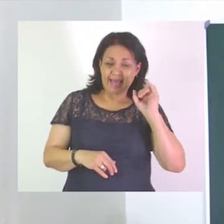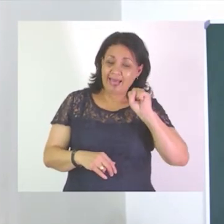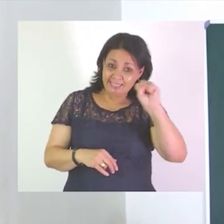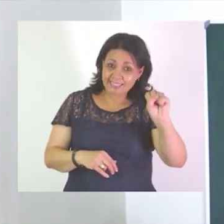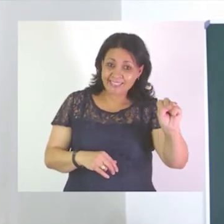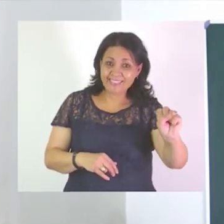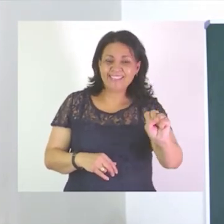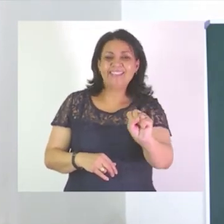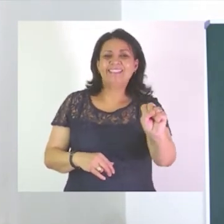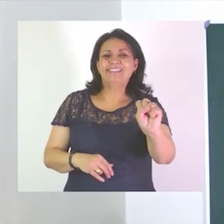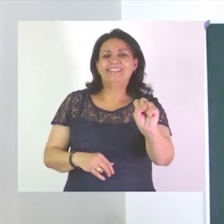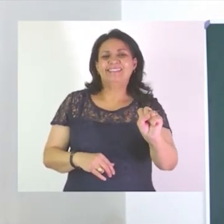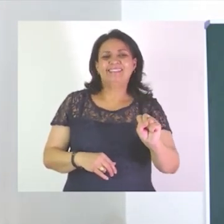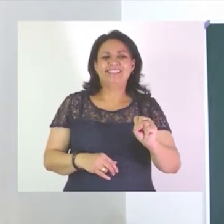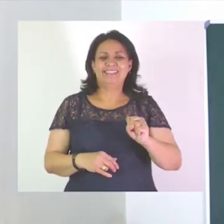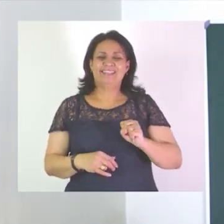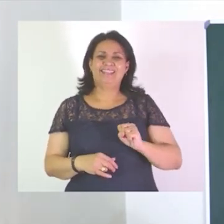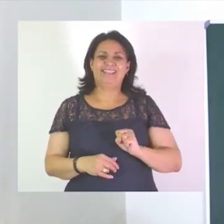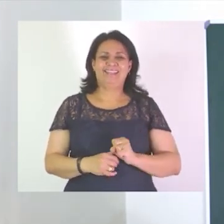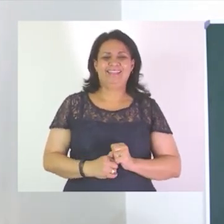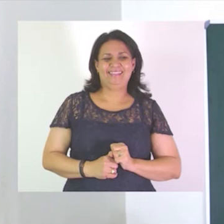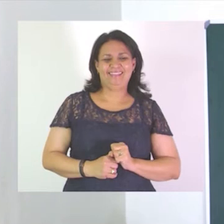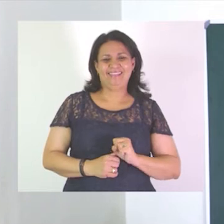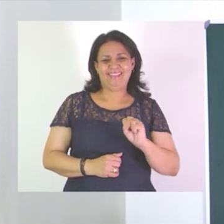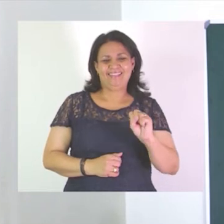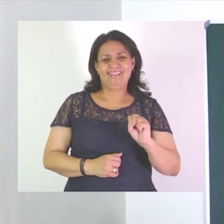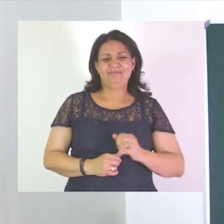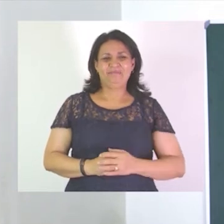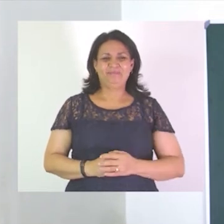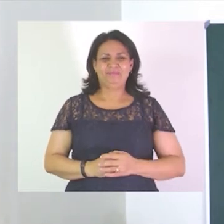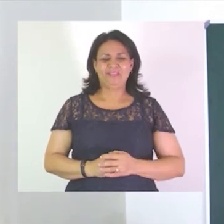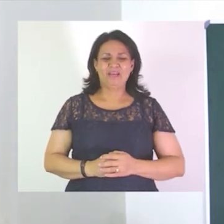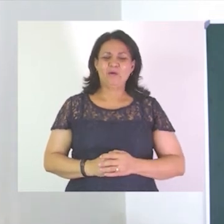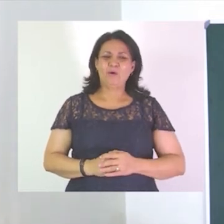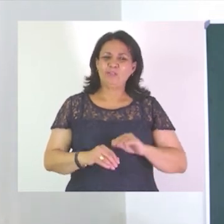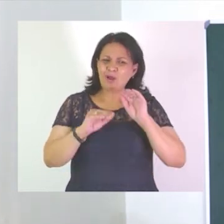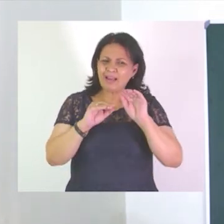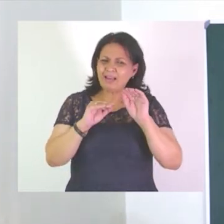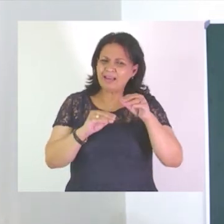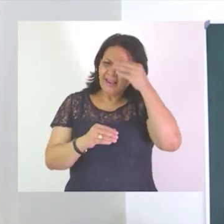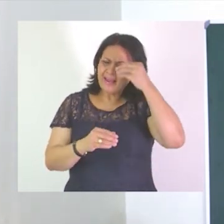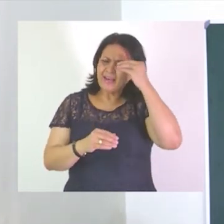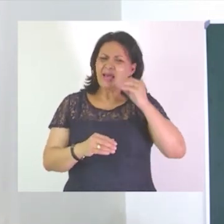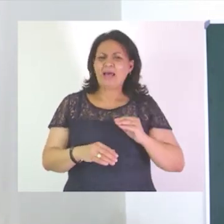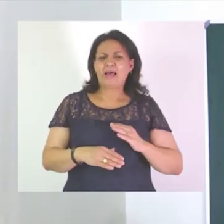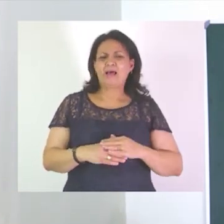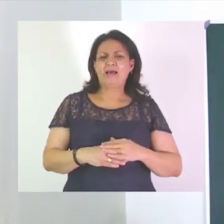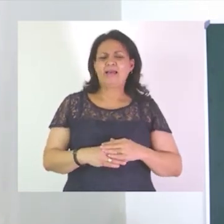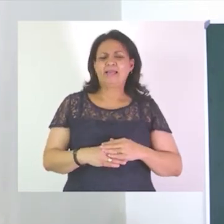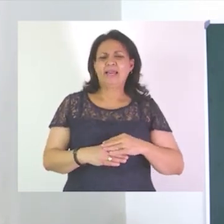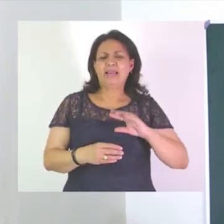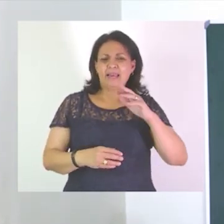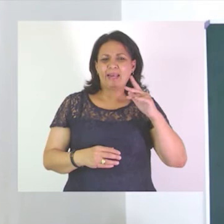Sammy Snake says S in words. We also learned about the